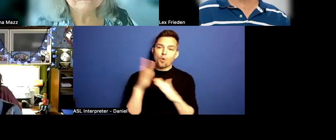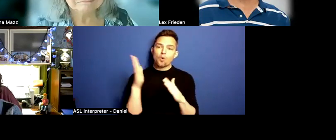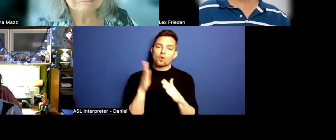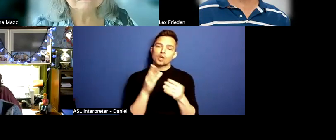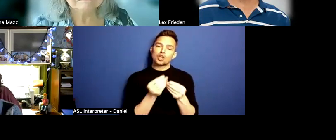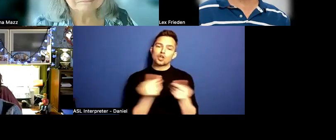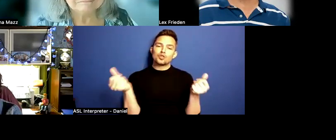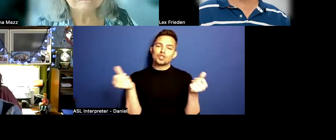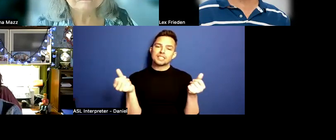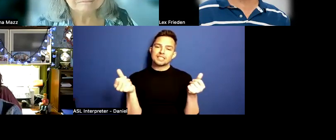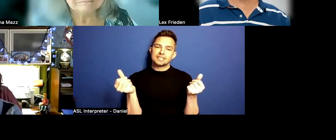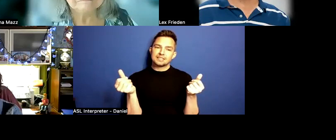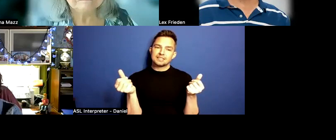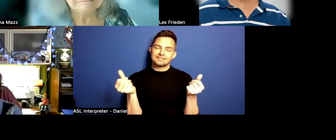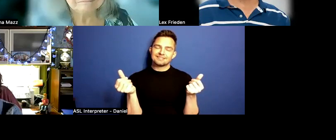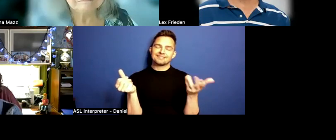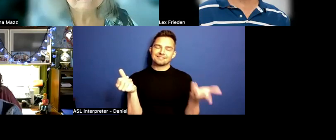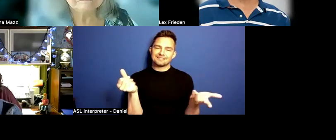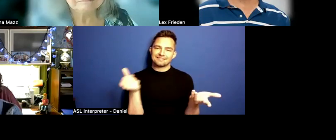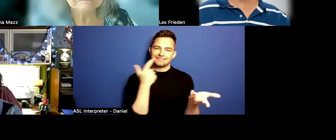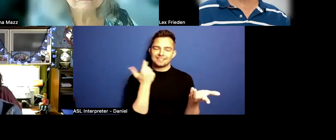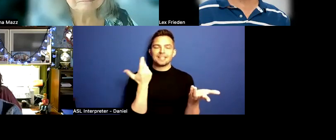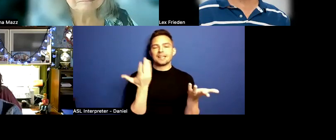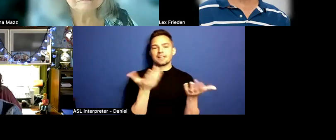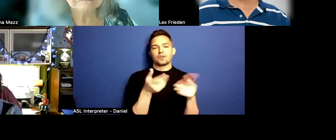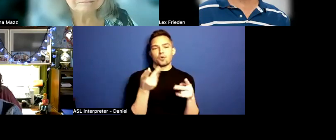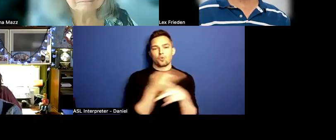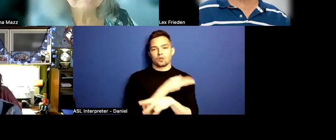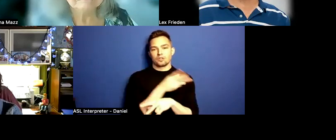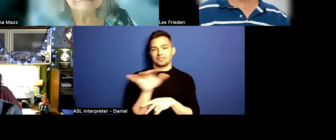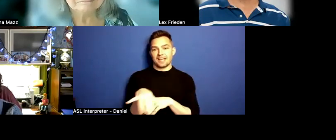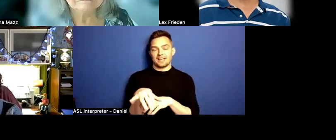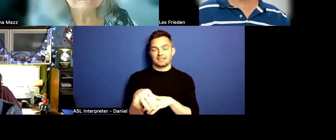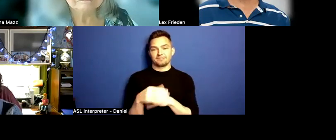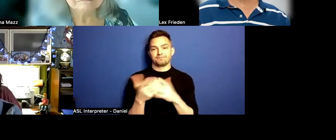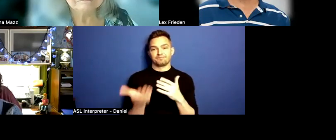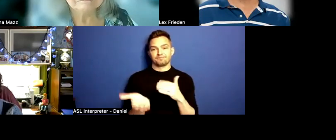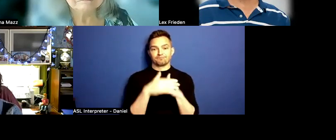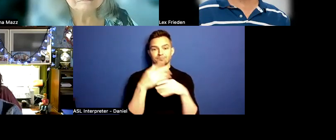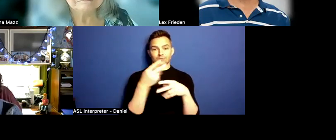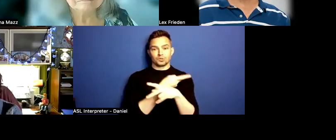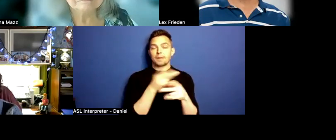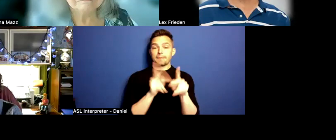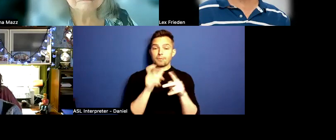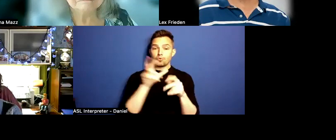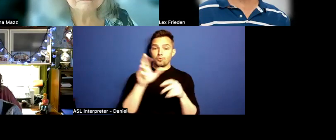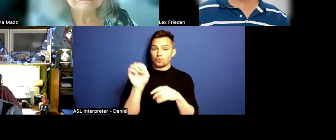solution. And worse than that, people who are